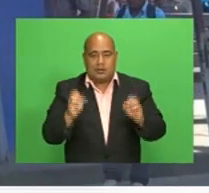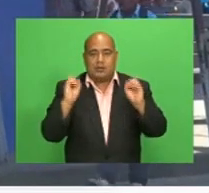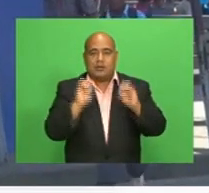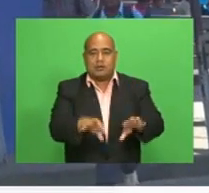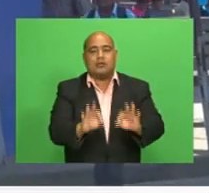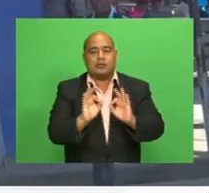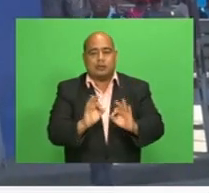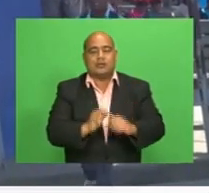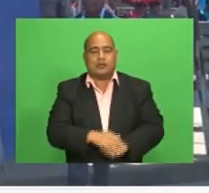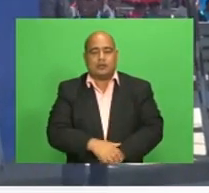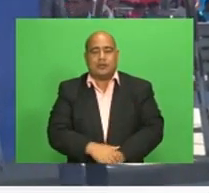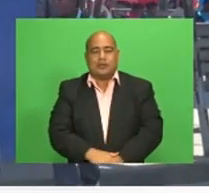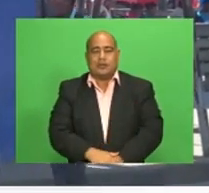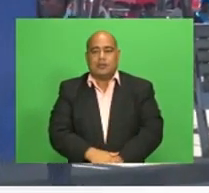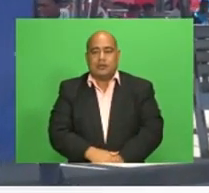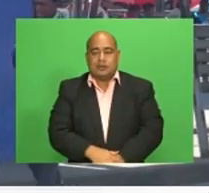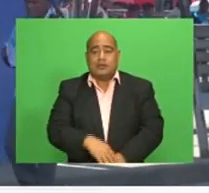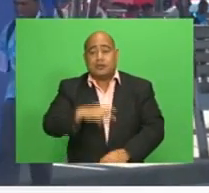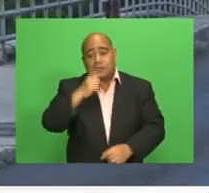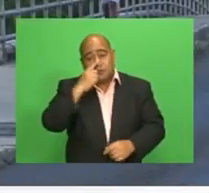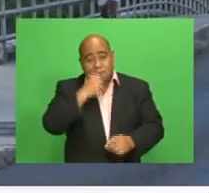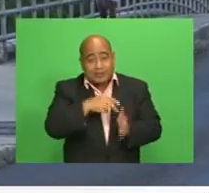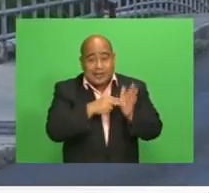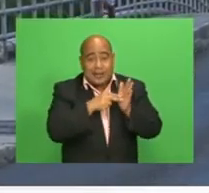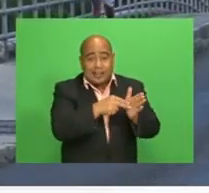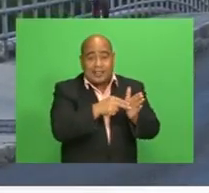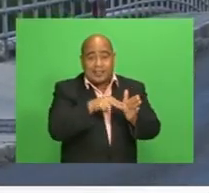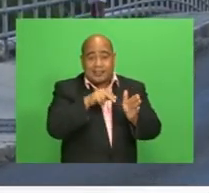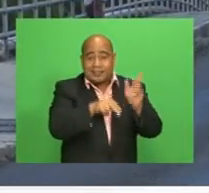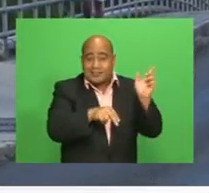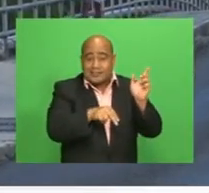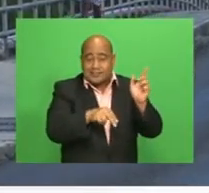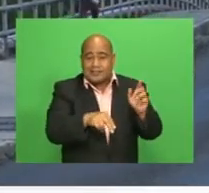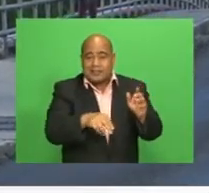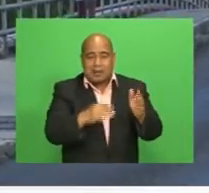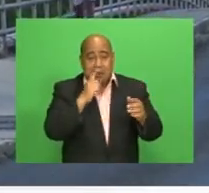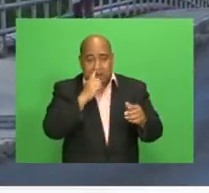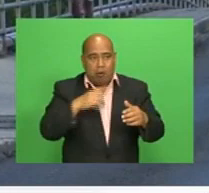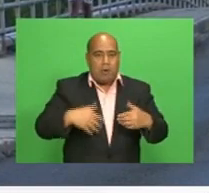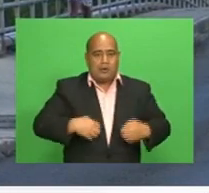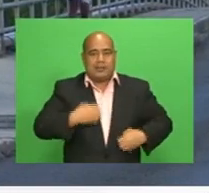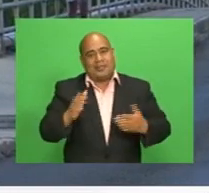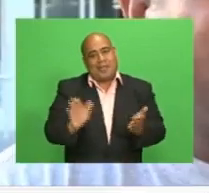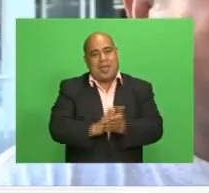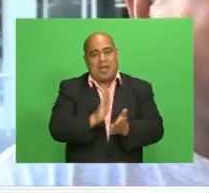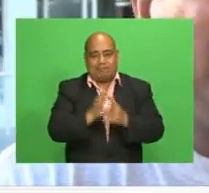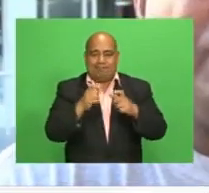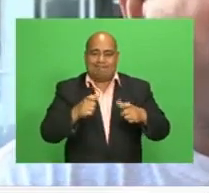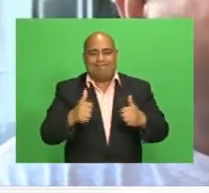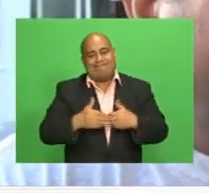The residents are happy that the town will finally be declared a city.